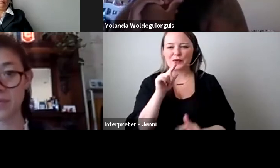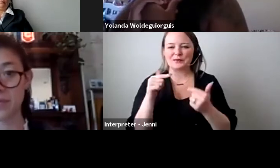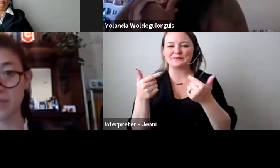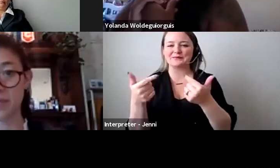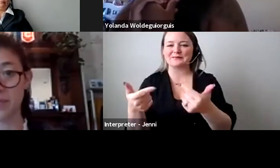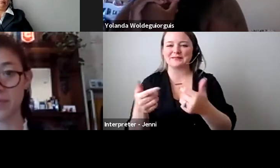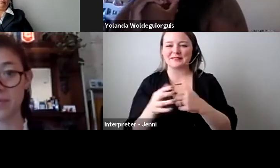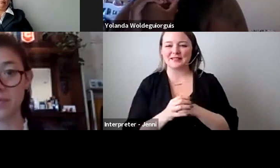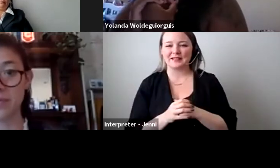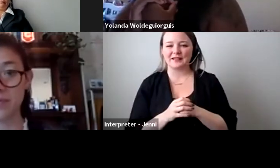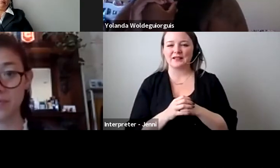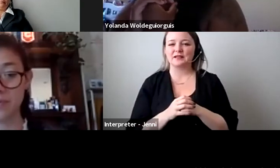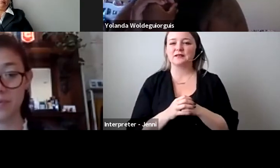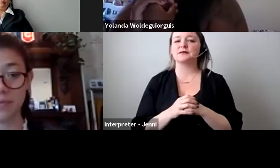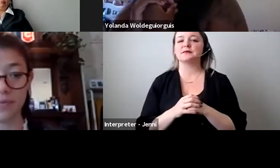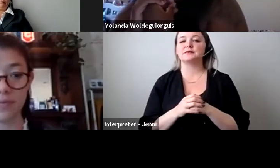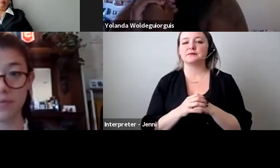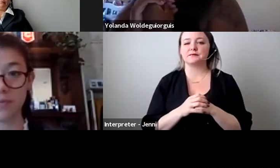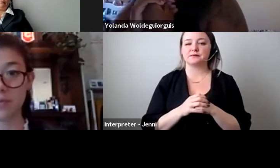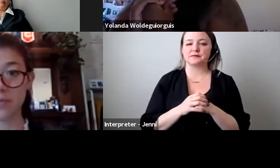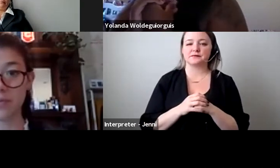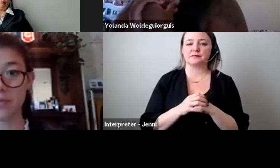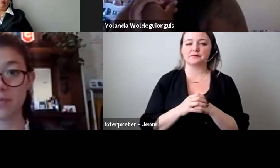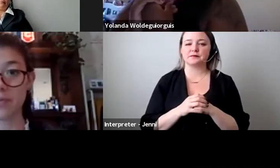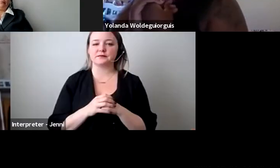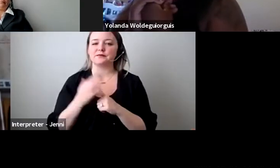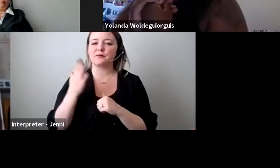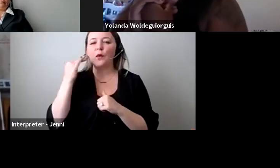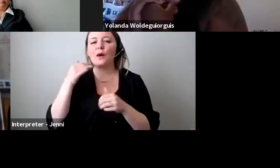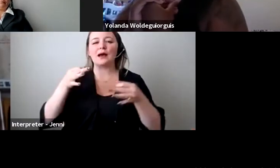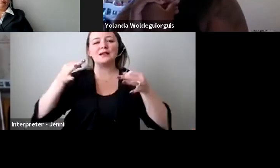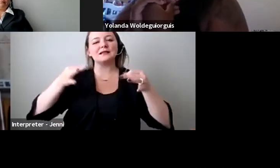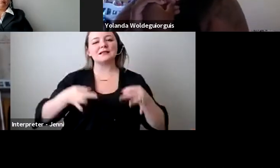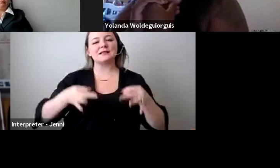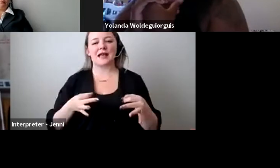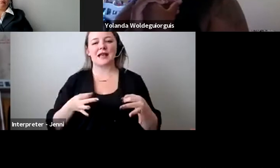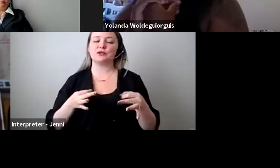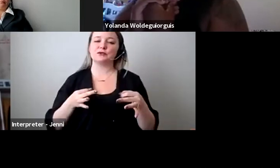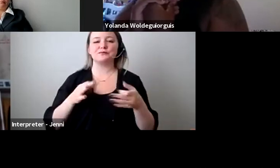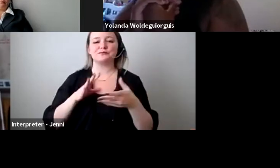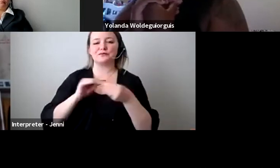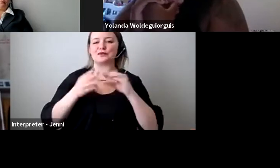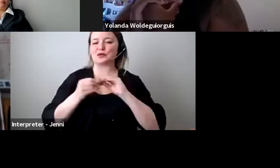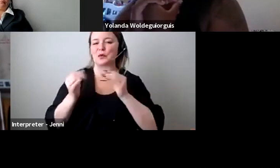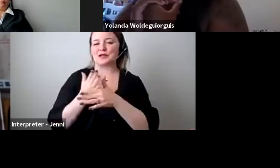next? Why did you decide to lend your voice?